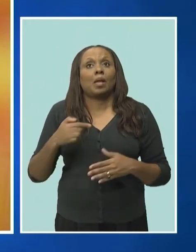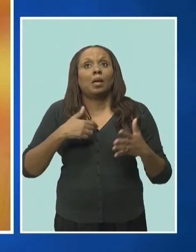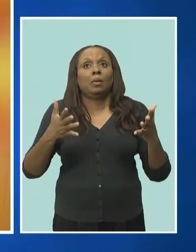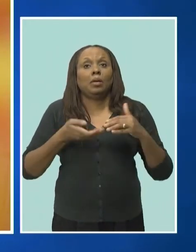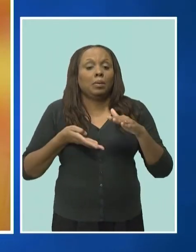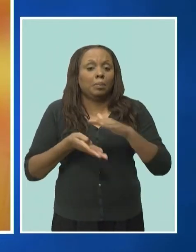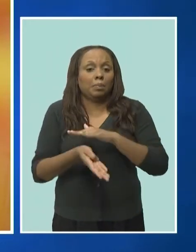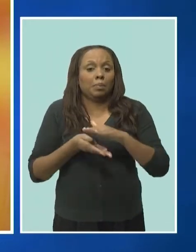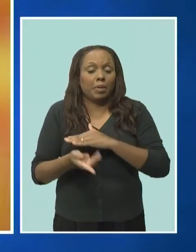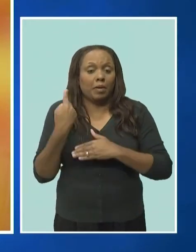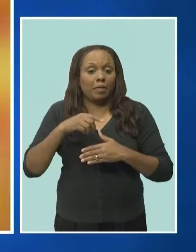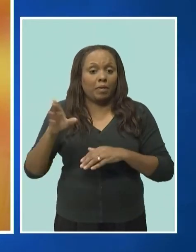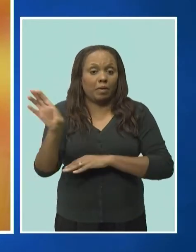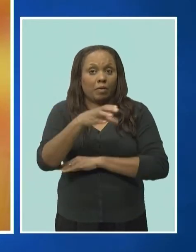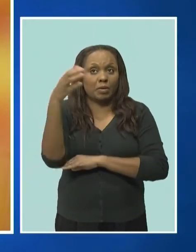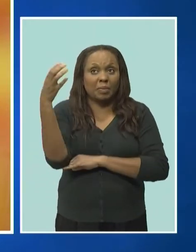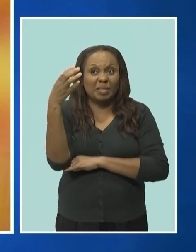lot